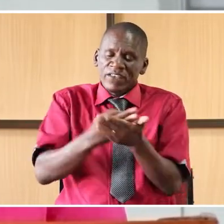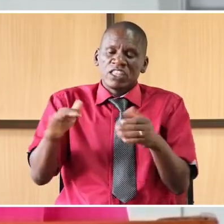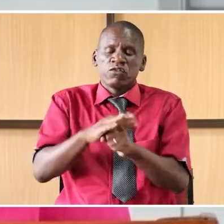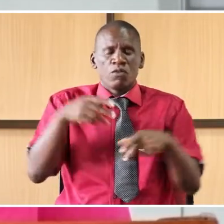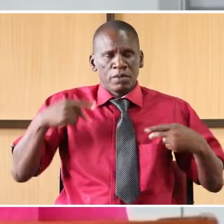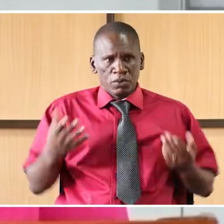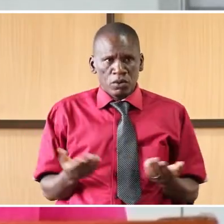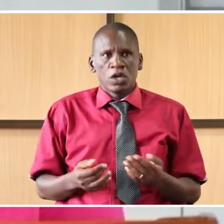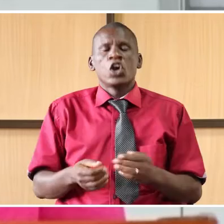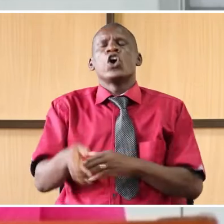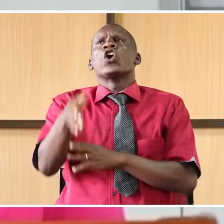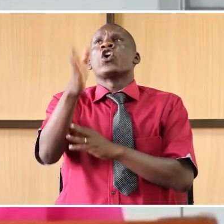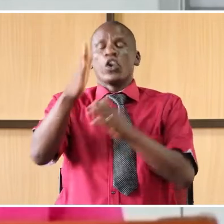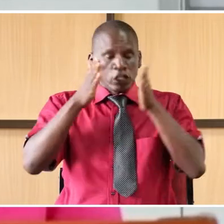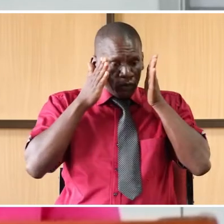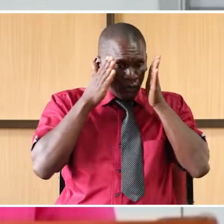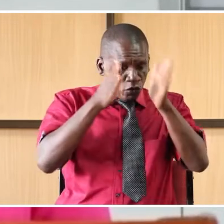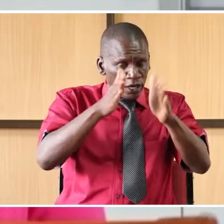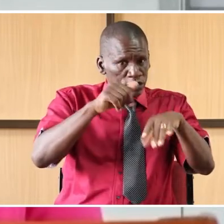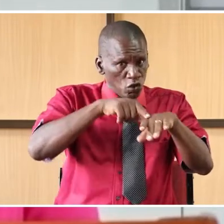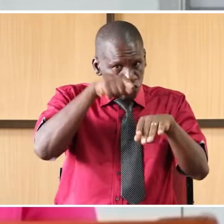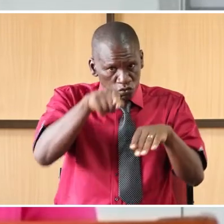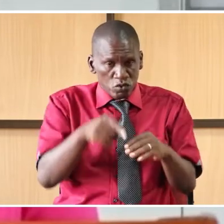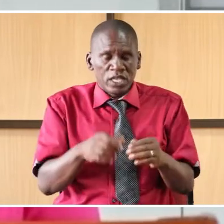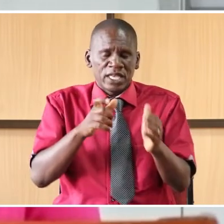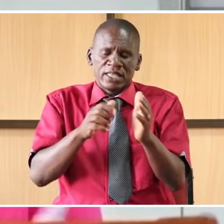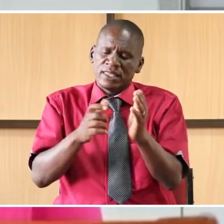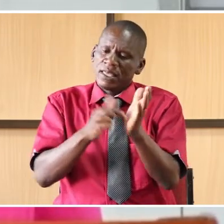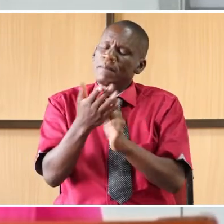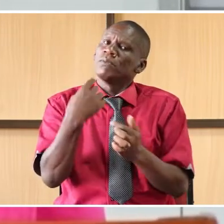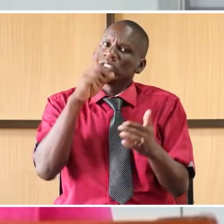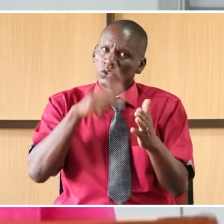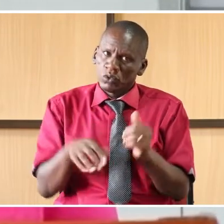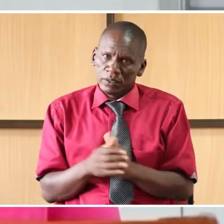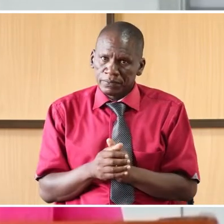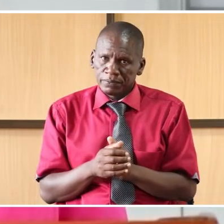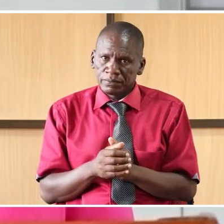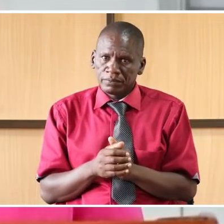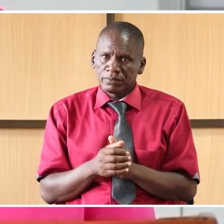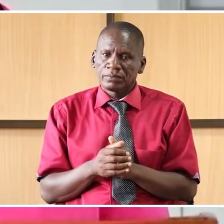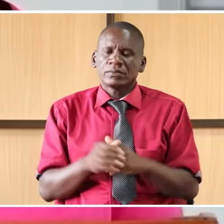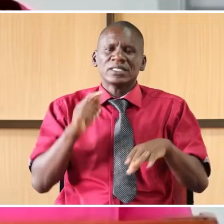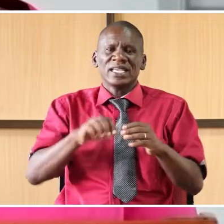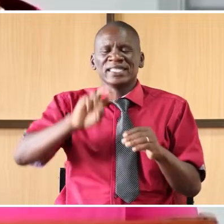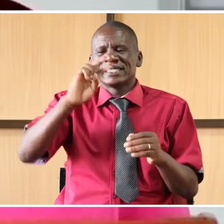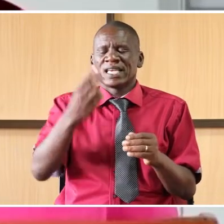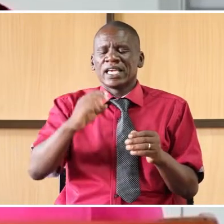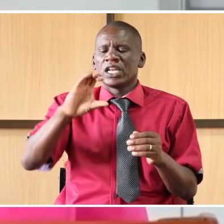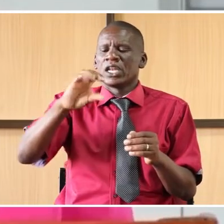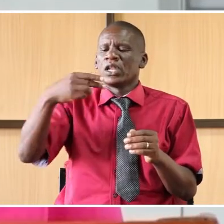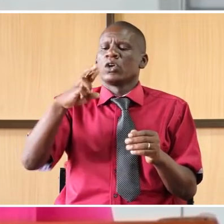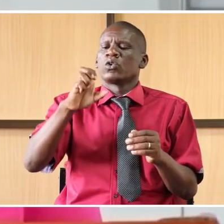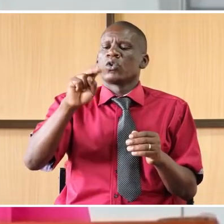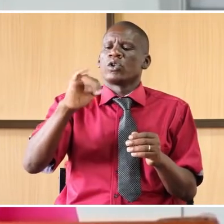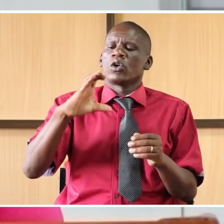God His eyes are upon us. You know, in the Bible says in 2